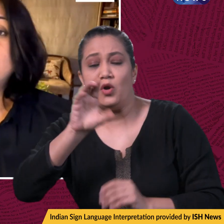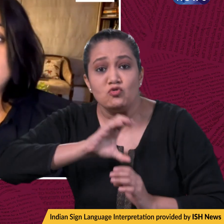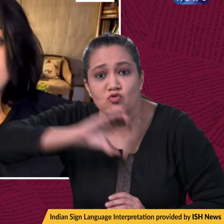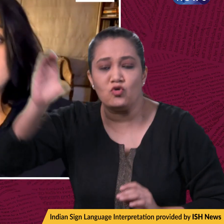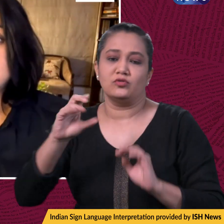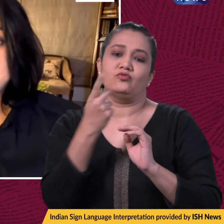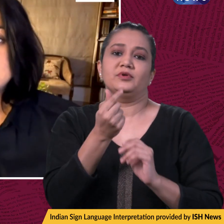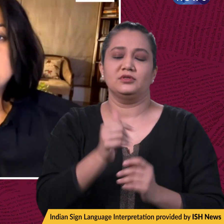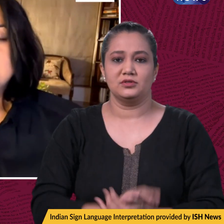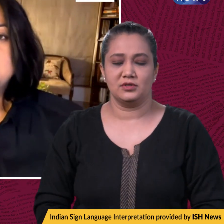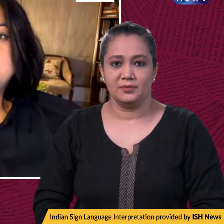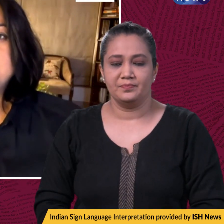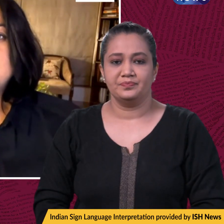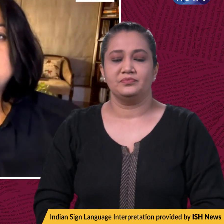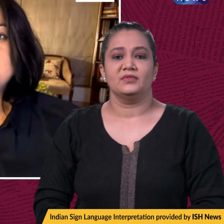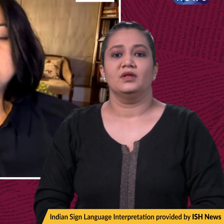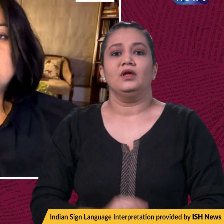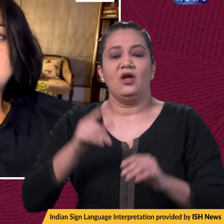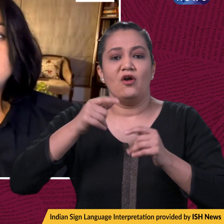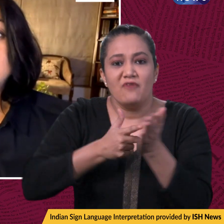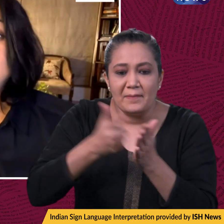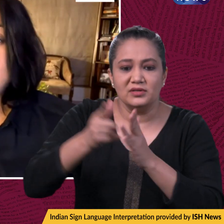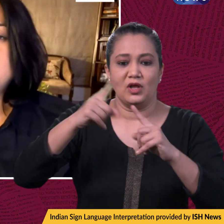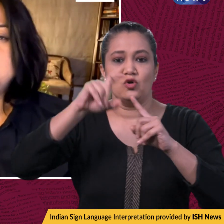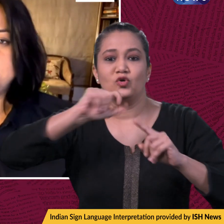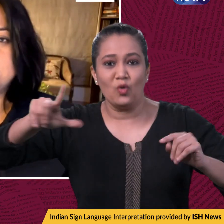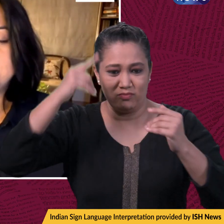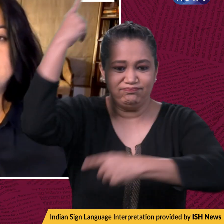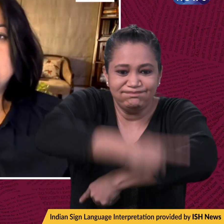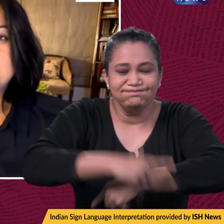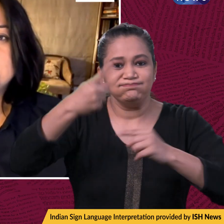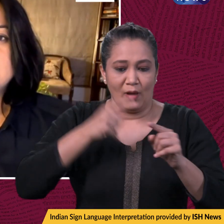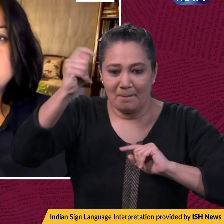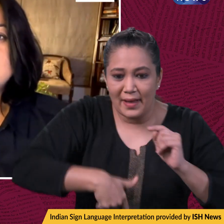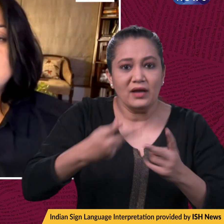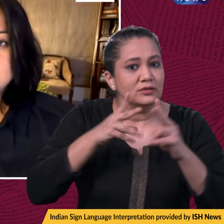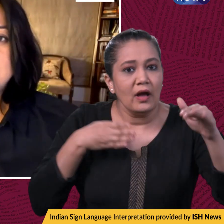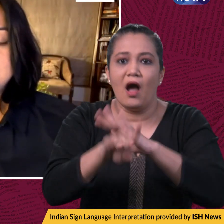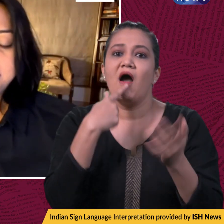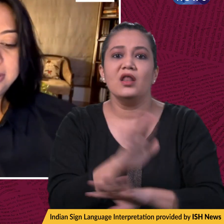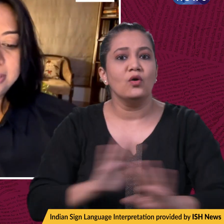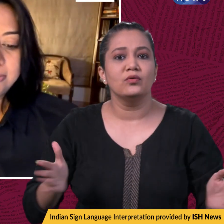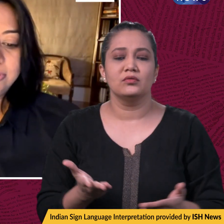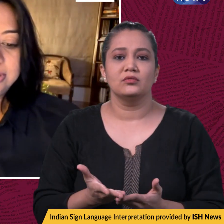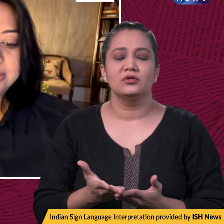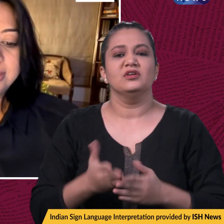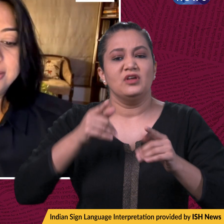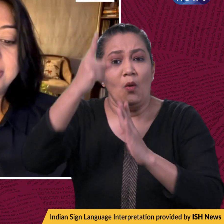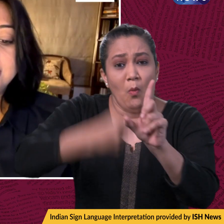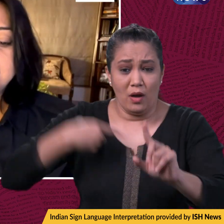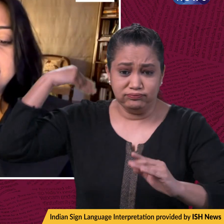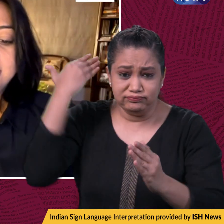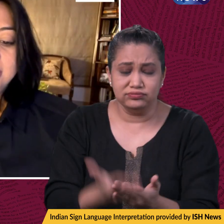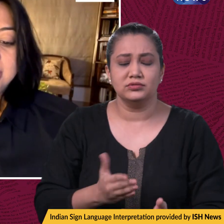2,731 crore rupees because the farmers did not allow the toll bridges on the national highways to collect money for the entire